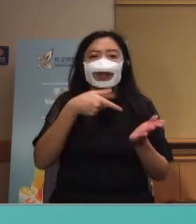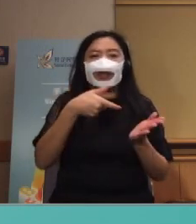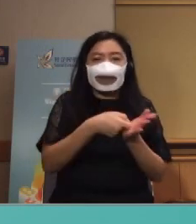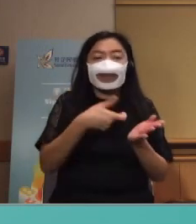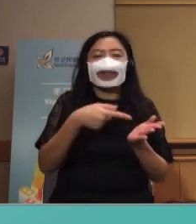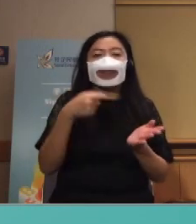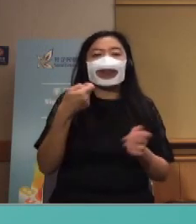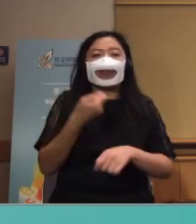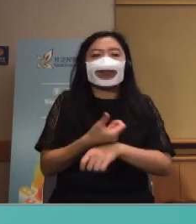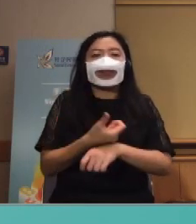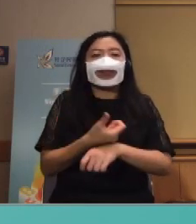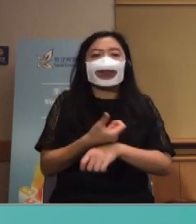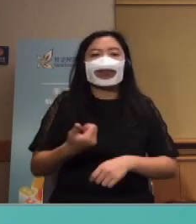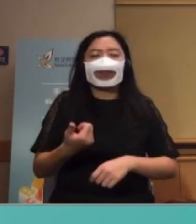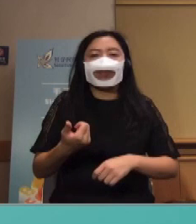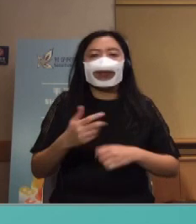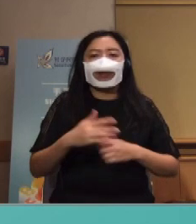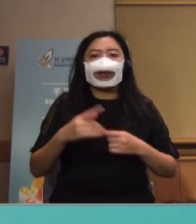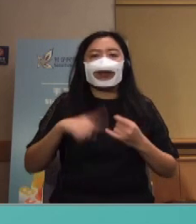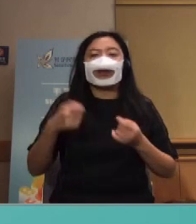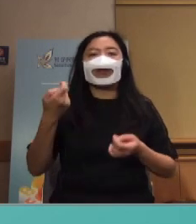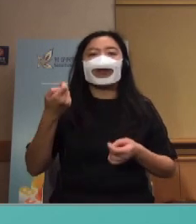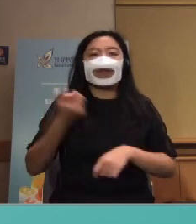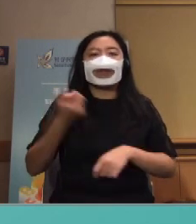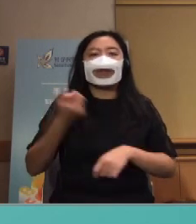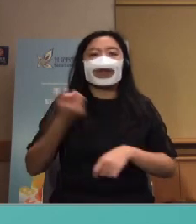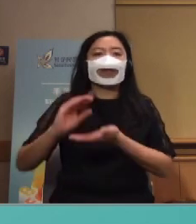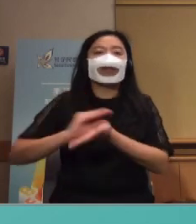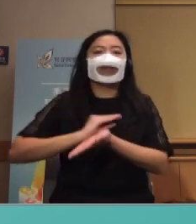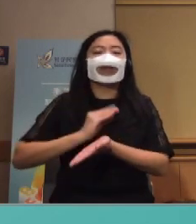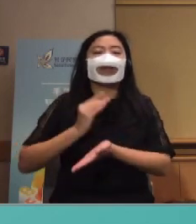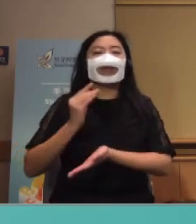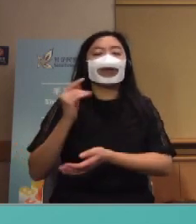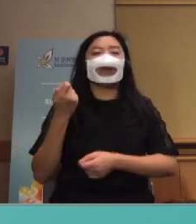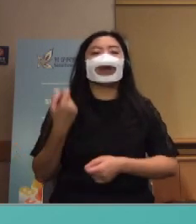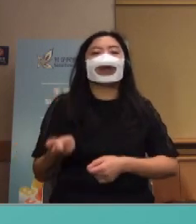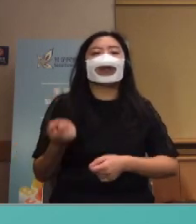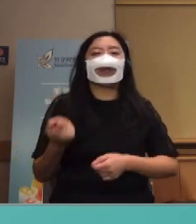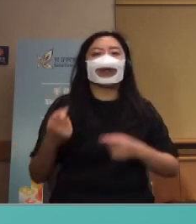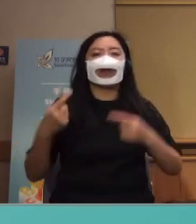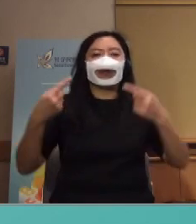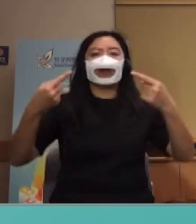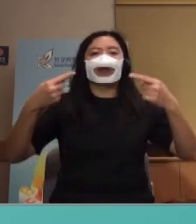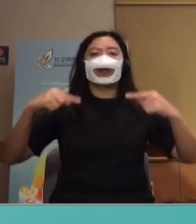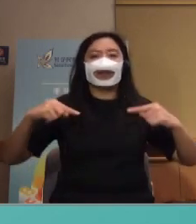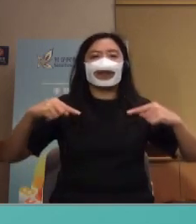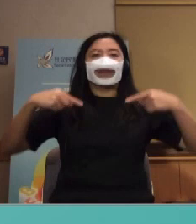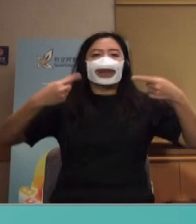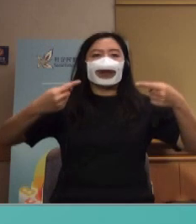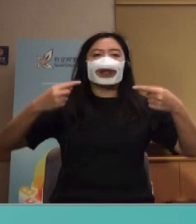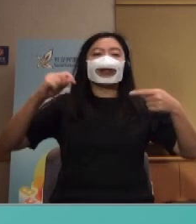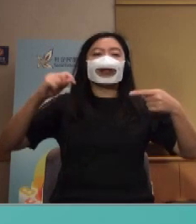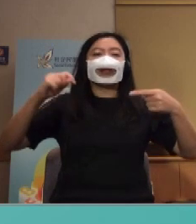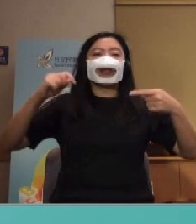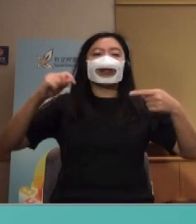got their first NFT. Very, very simple. And I think the secondary issue that I think a lot of projects probably feel is like, okay, I do my first NFT sale, now